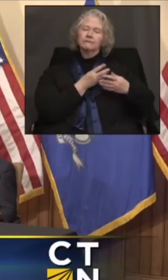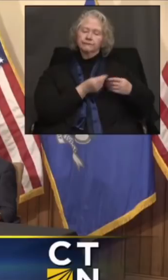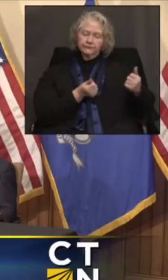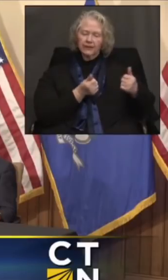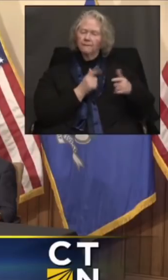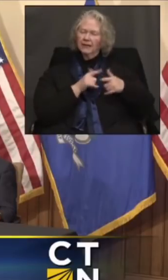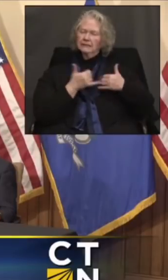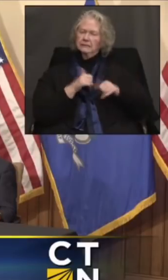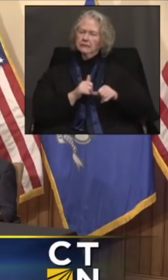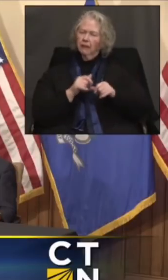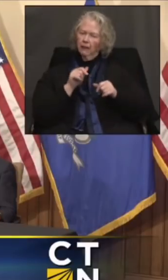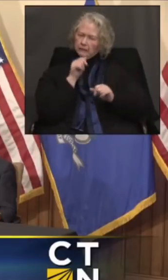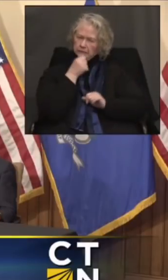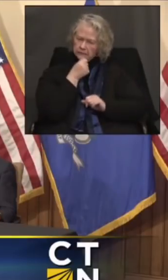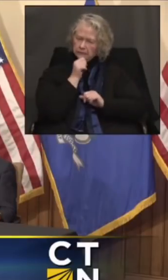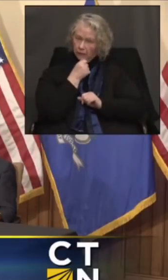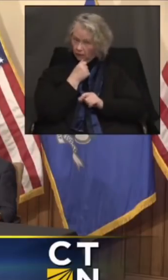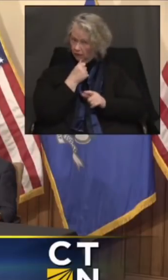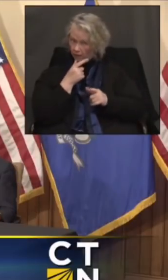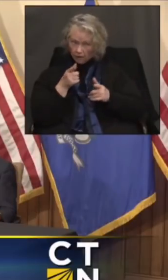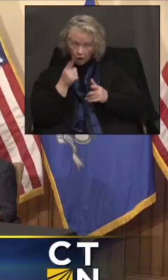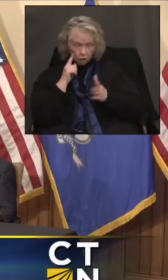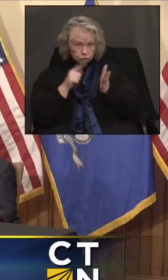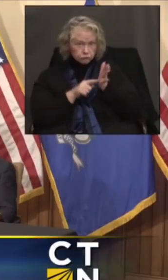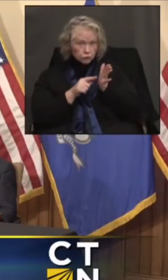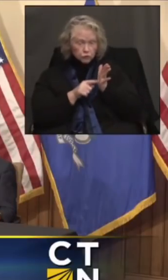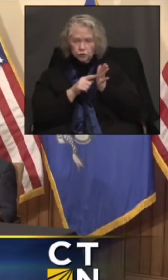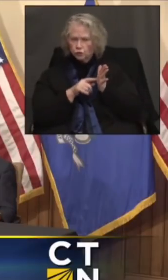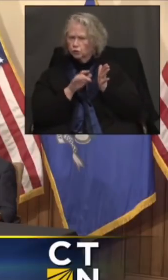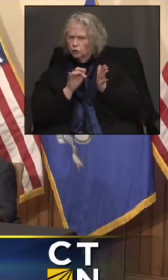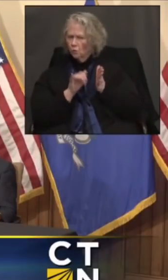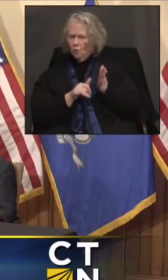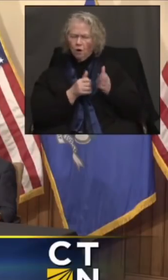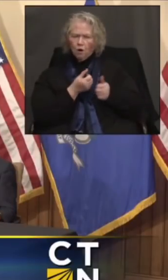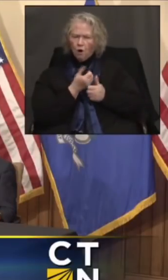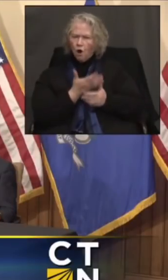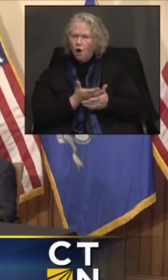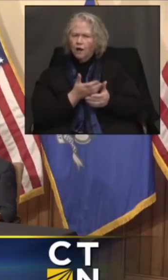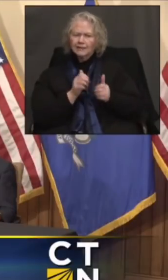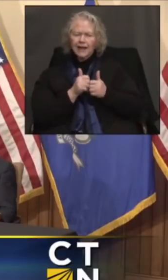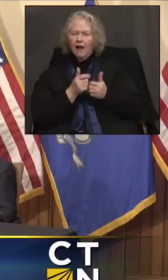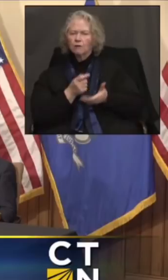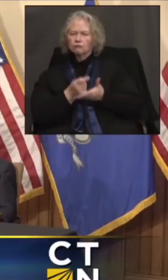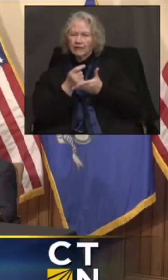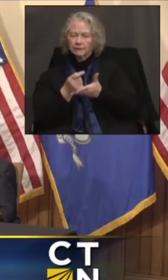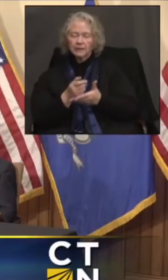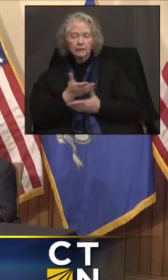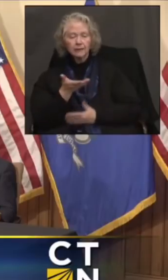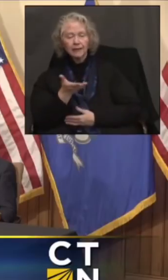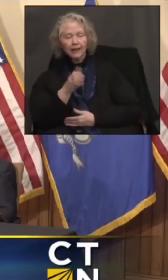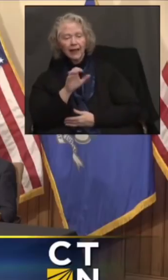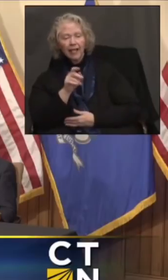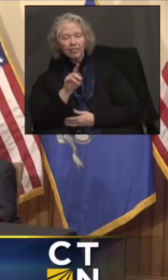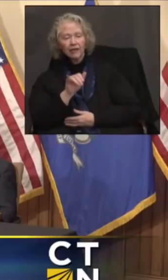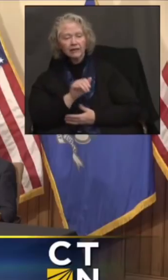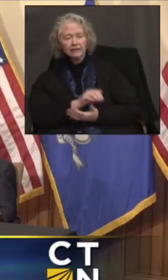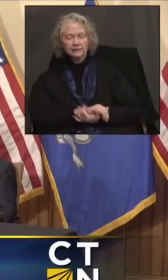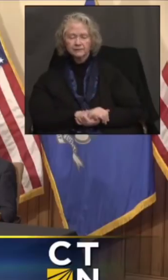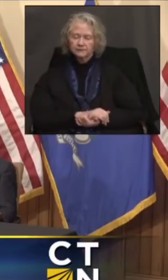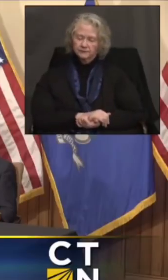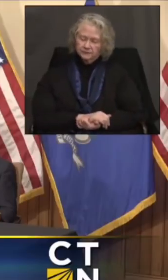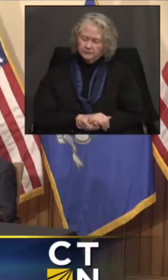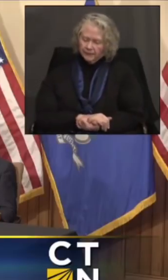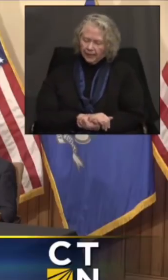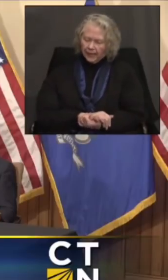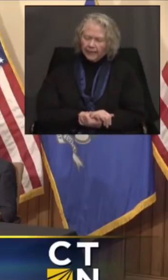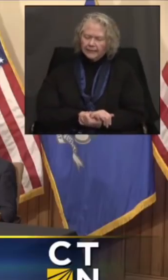Connecticut, examining this and looking into kind of causes and treatments? Kathy, do you want to start with that? Yeah,